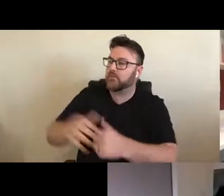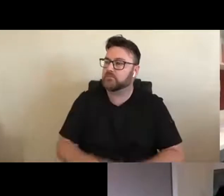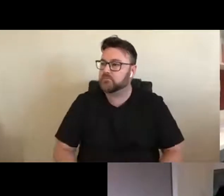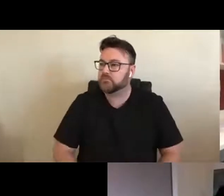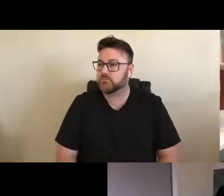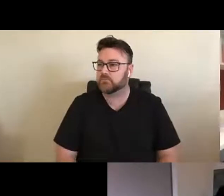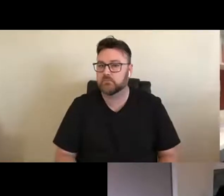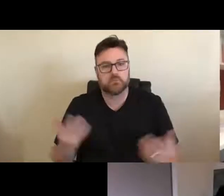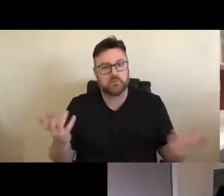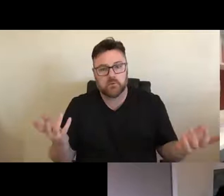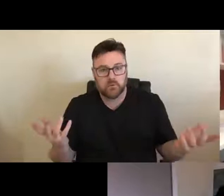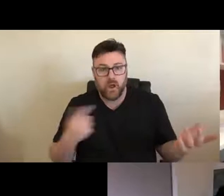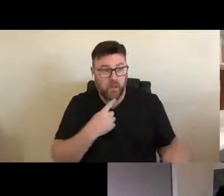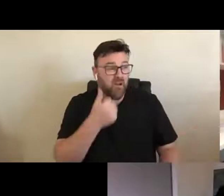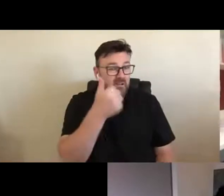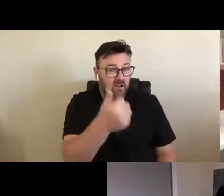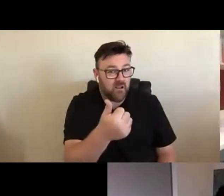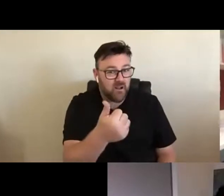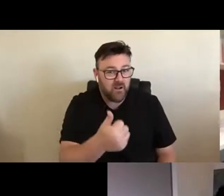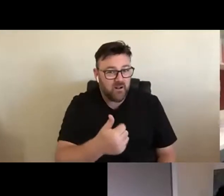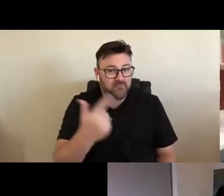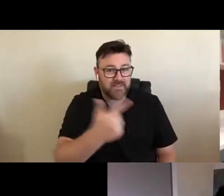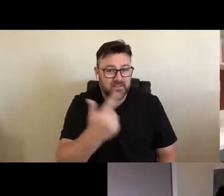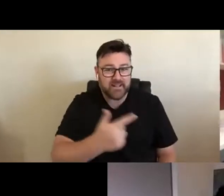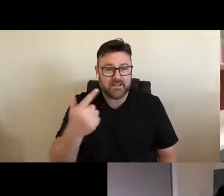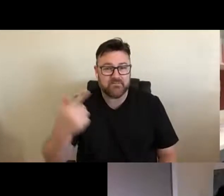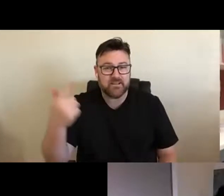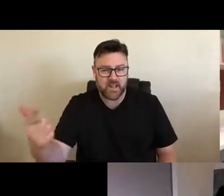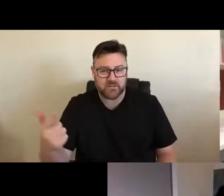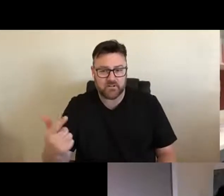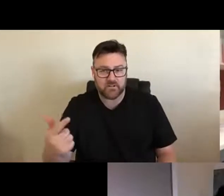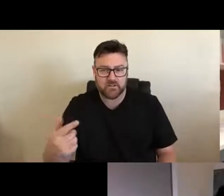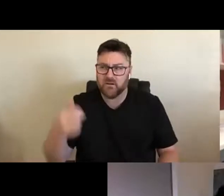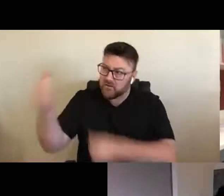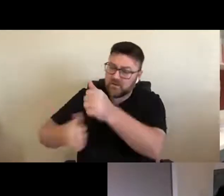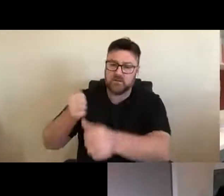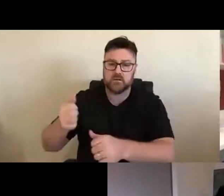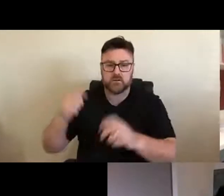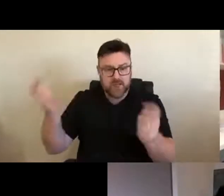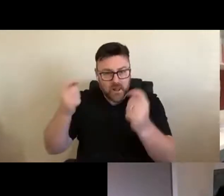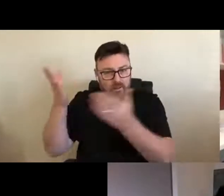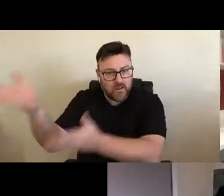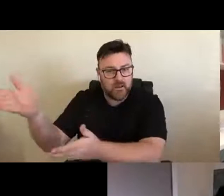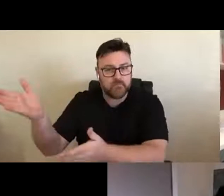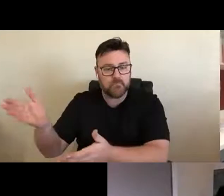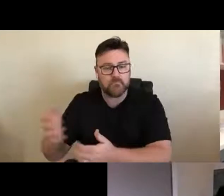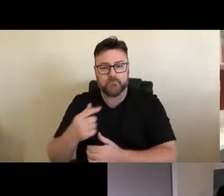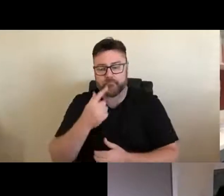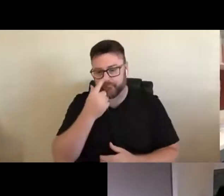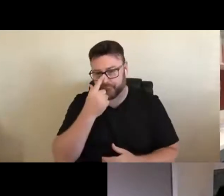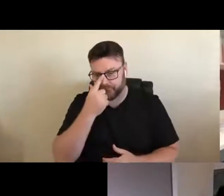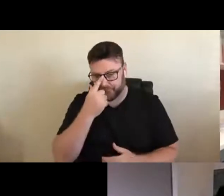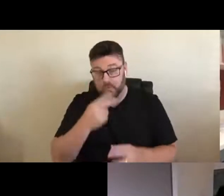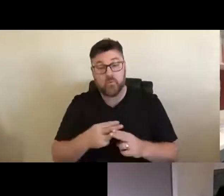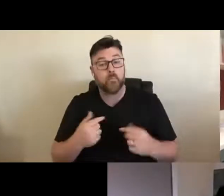took since 1777. Good on them, celebrate them. So for me, it's about